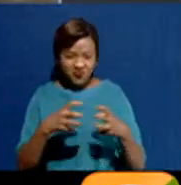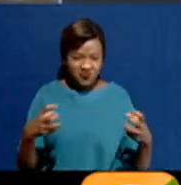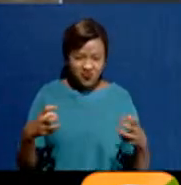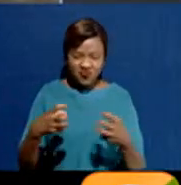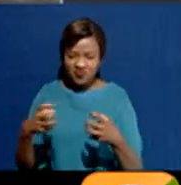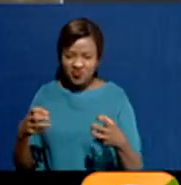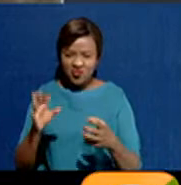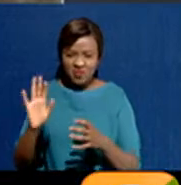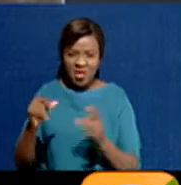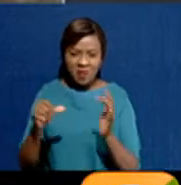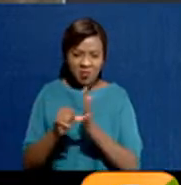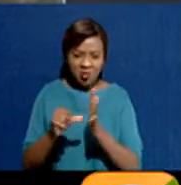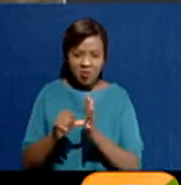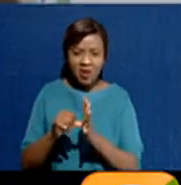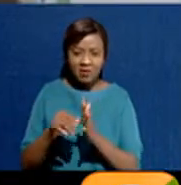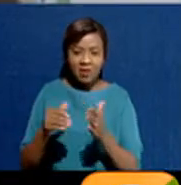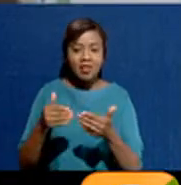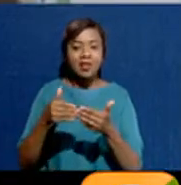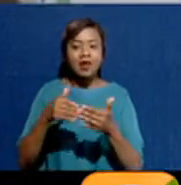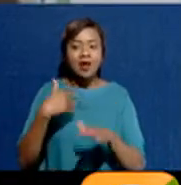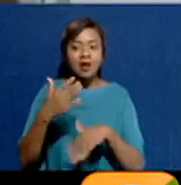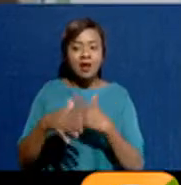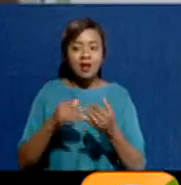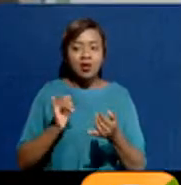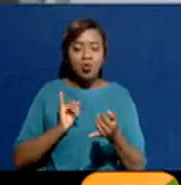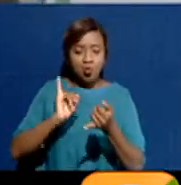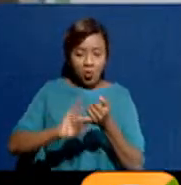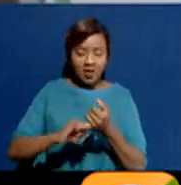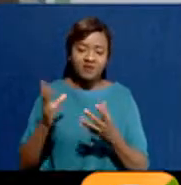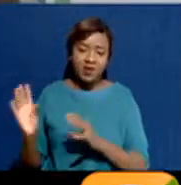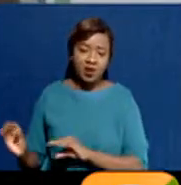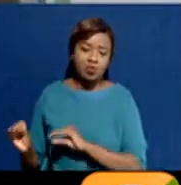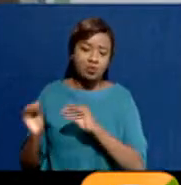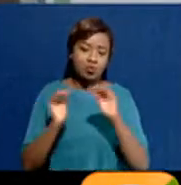in the family. And now the wife came back home.